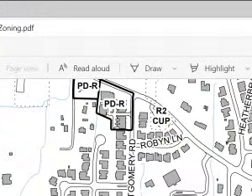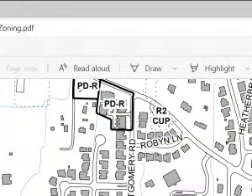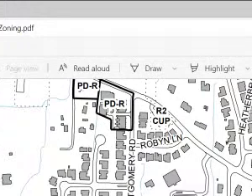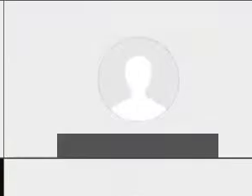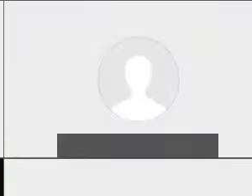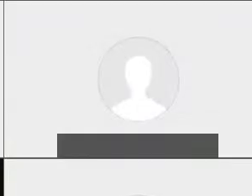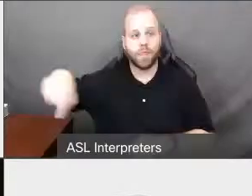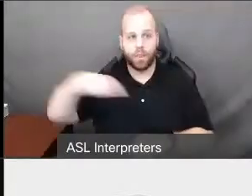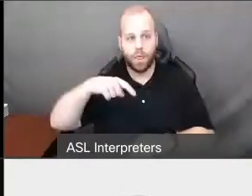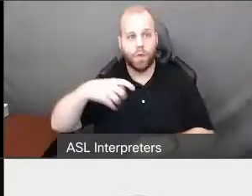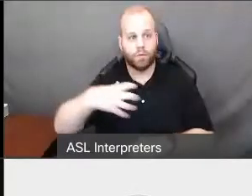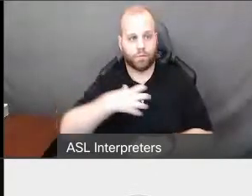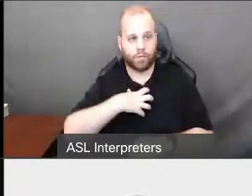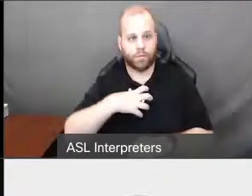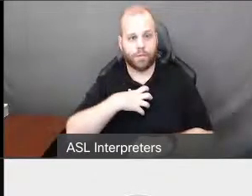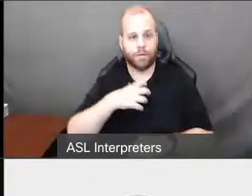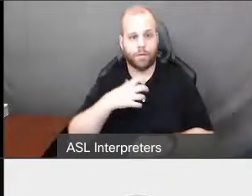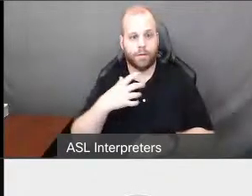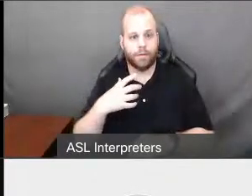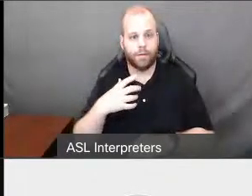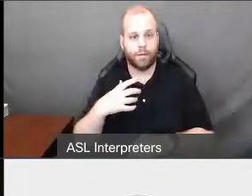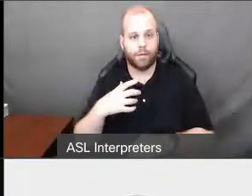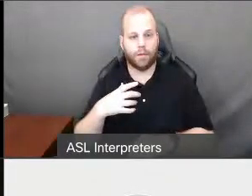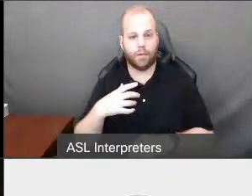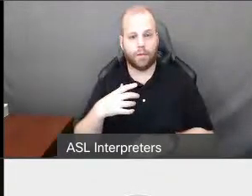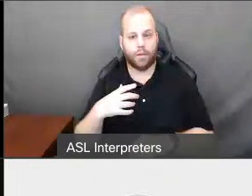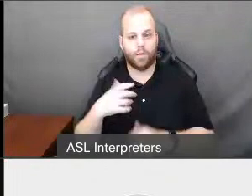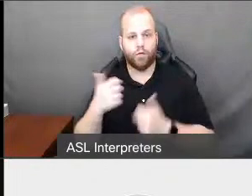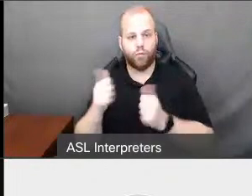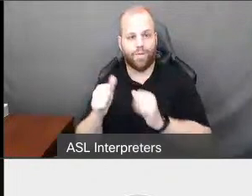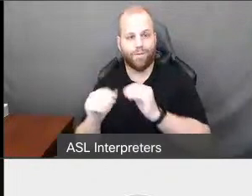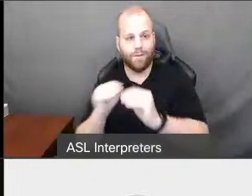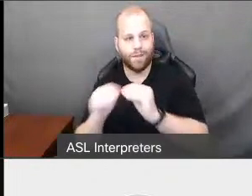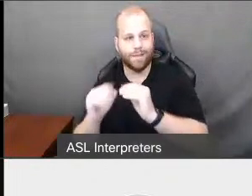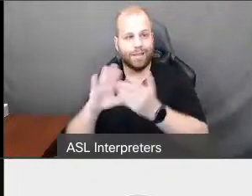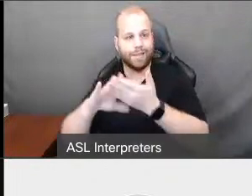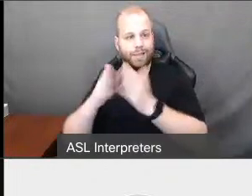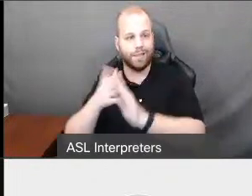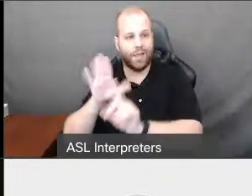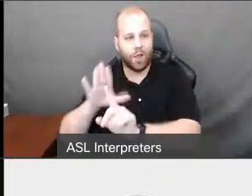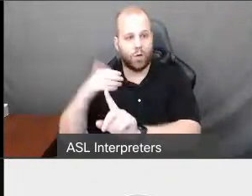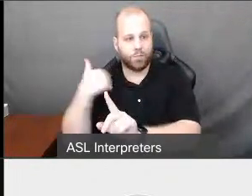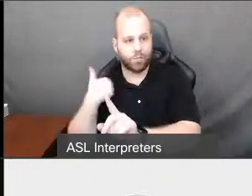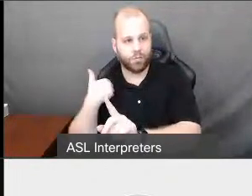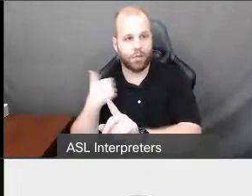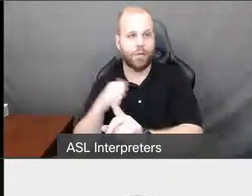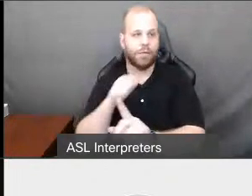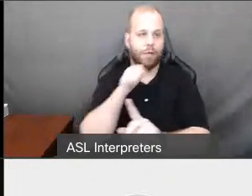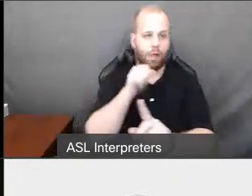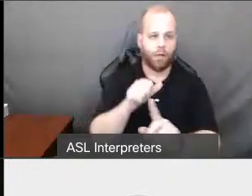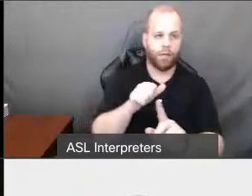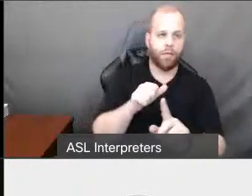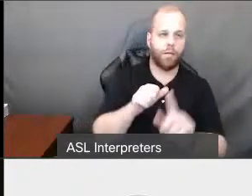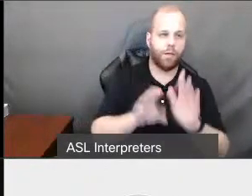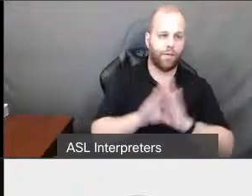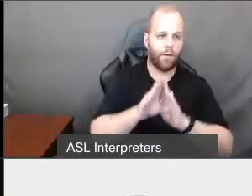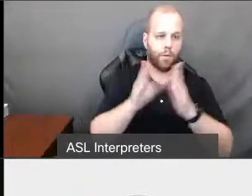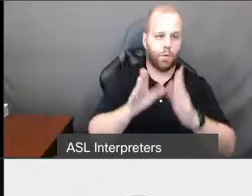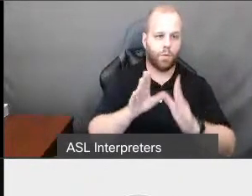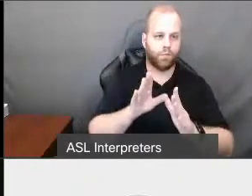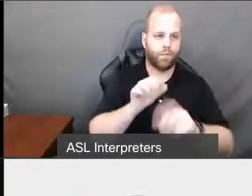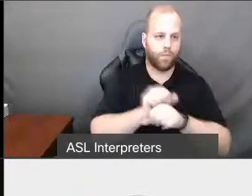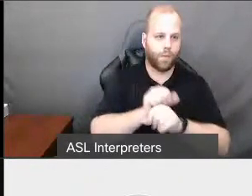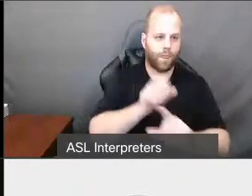there are looking at the developers to solve the city's problem instead of just the developer actually working on their project. So that's all I want to